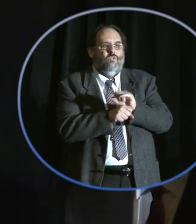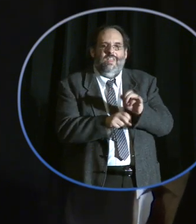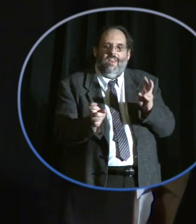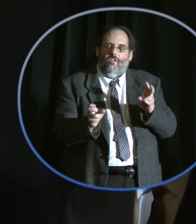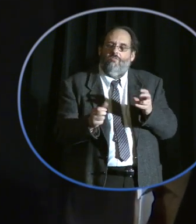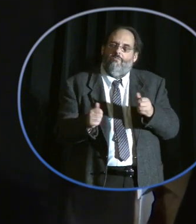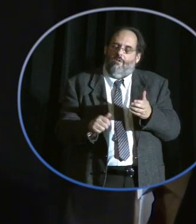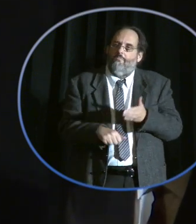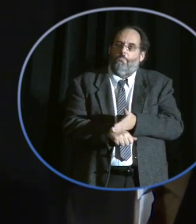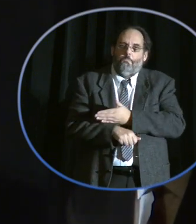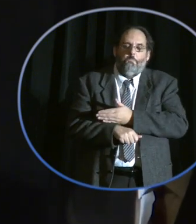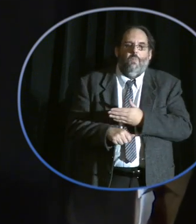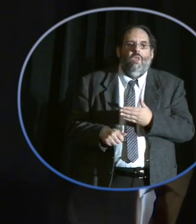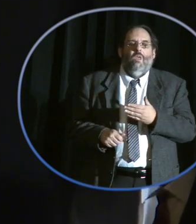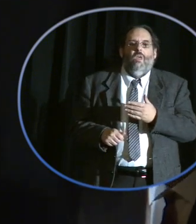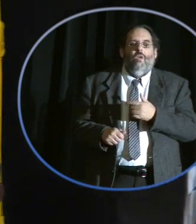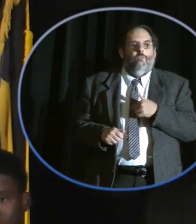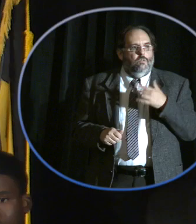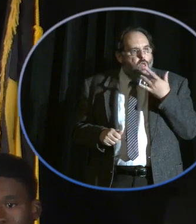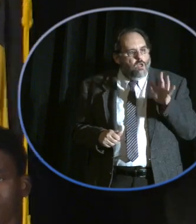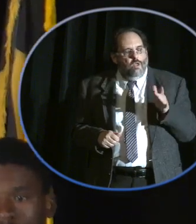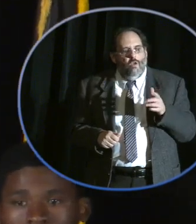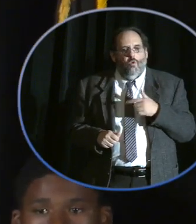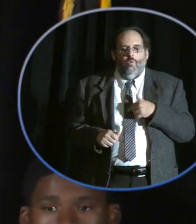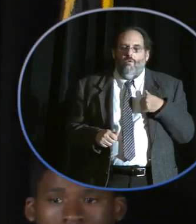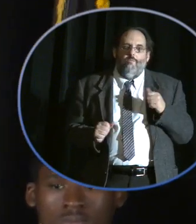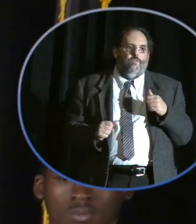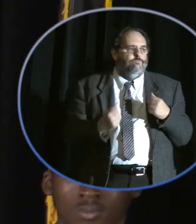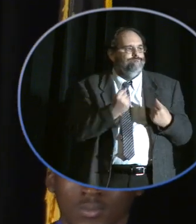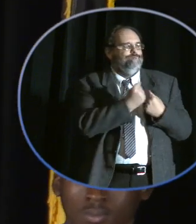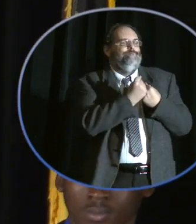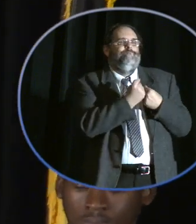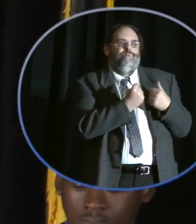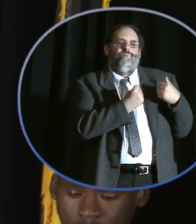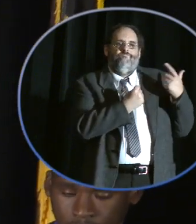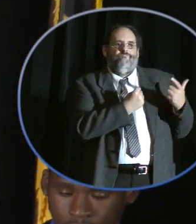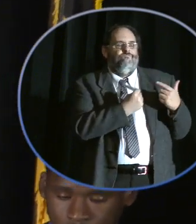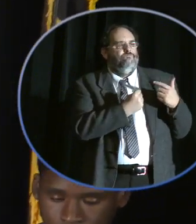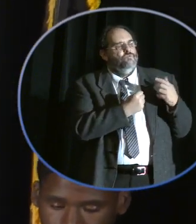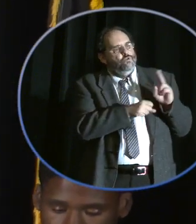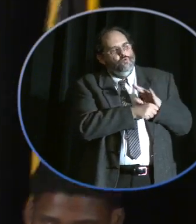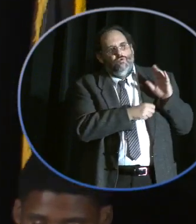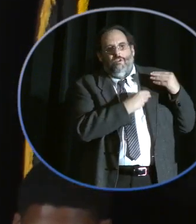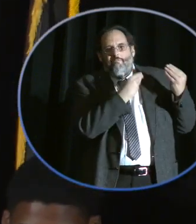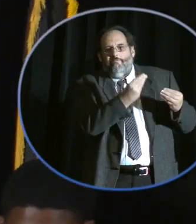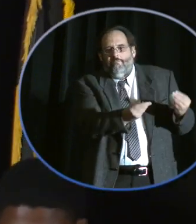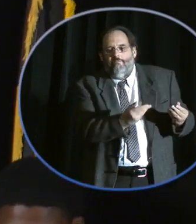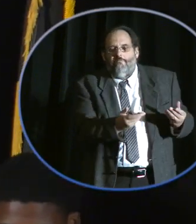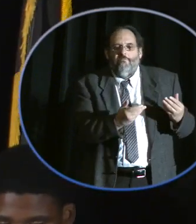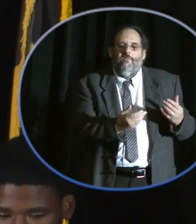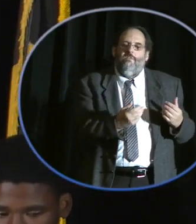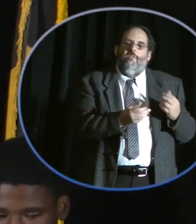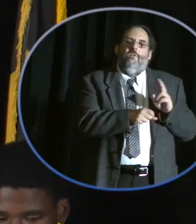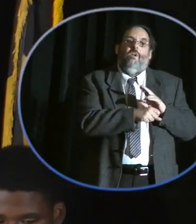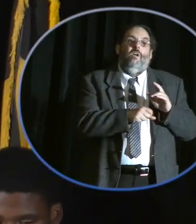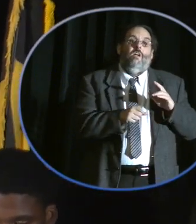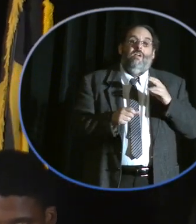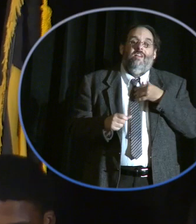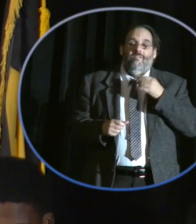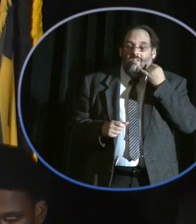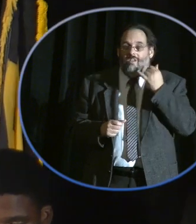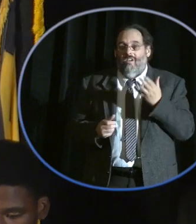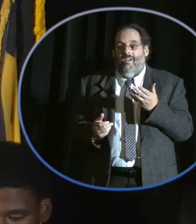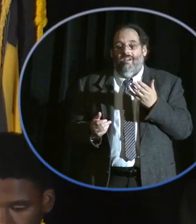issue. We had the good fortune to stand on their shoulders and do this work. But this is an issue that if anybody brought up the